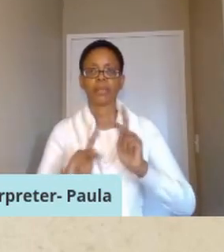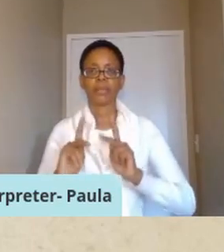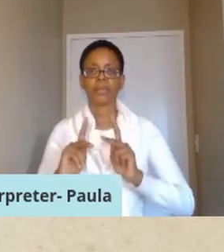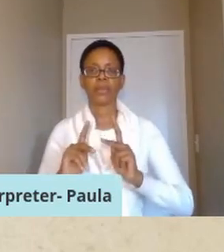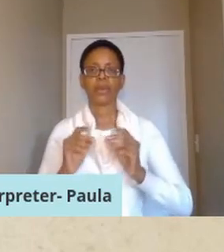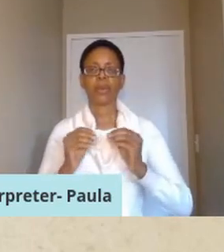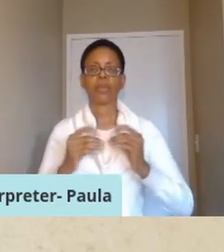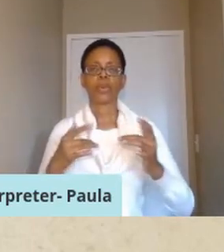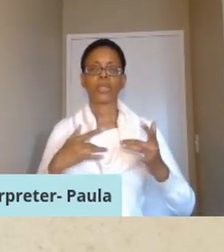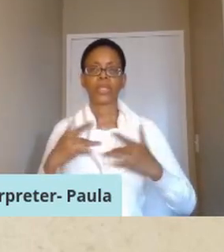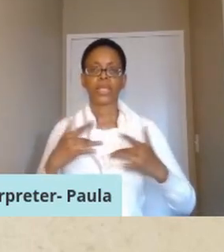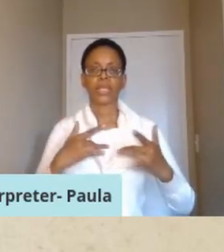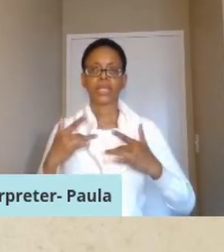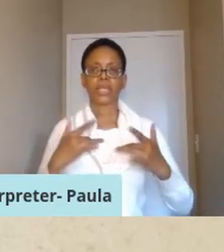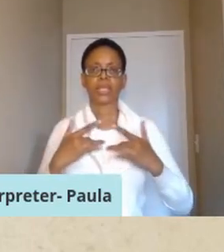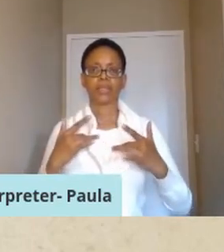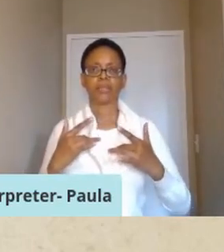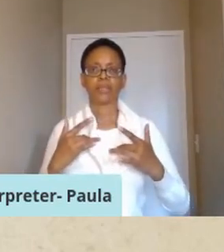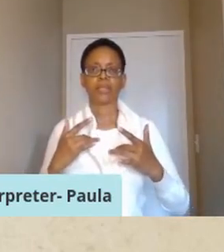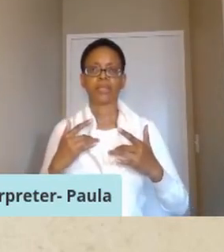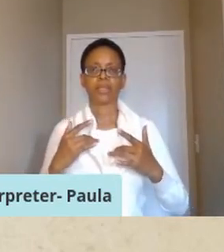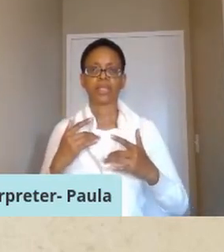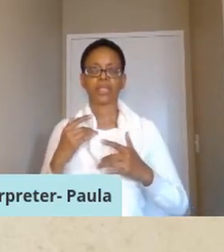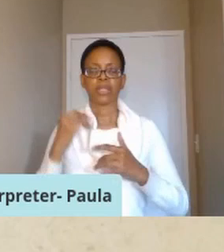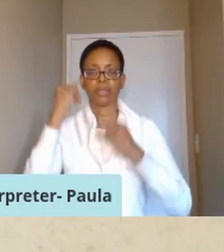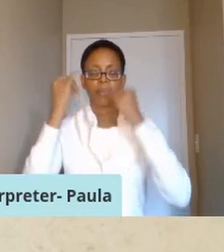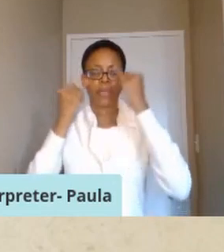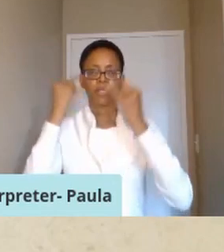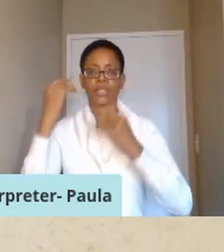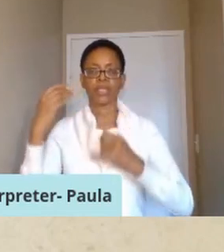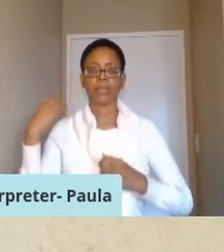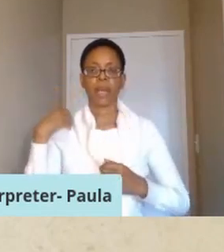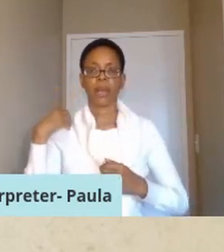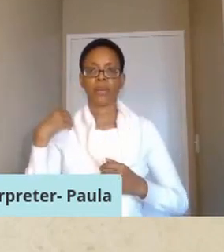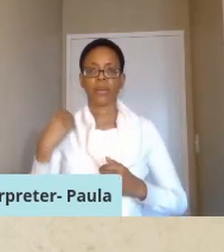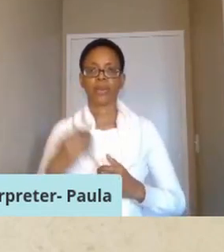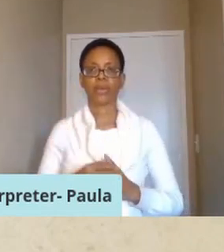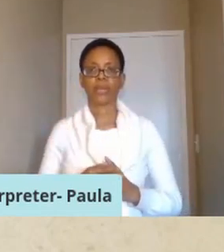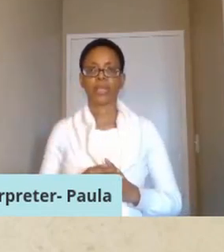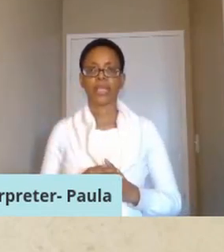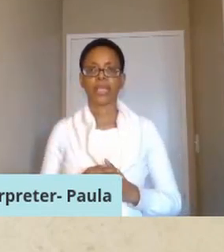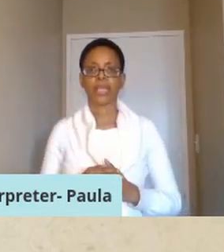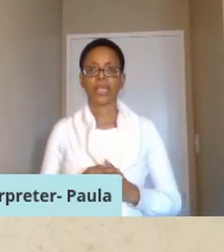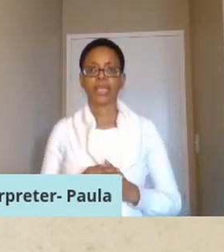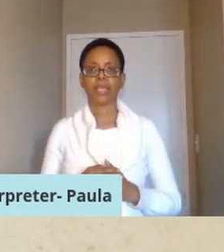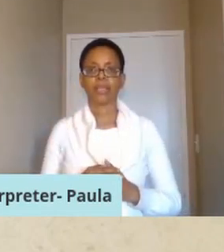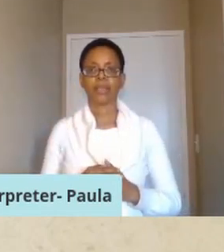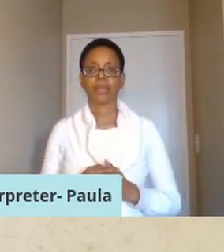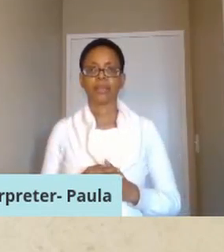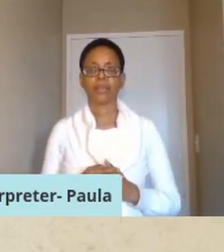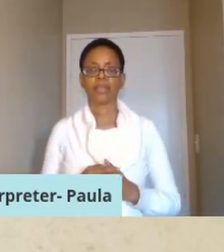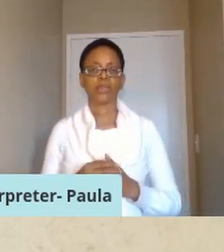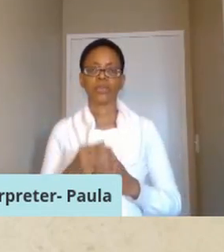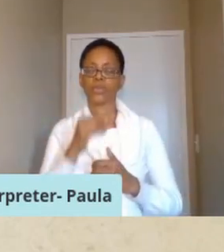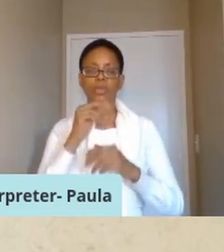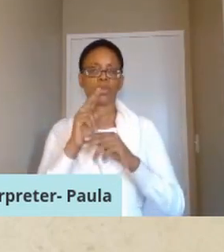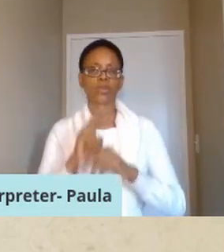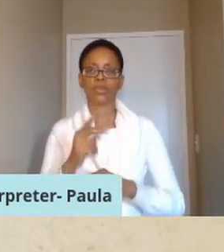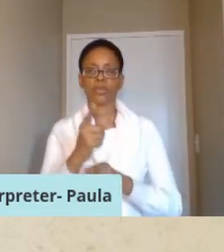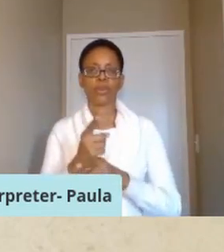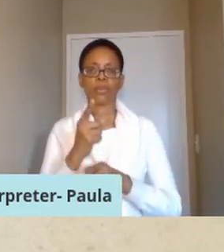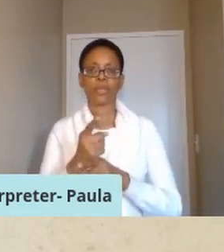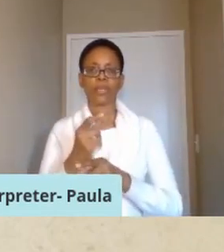sensitive to certain fears and the power of imagination. They are more likely to misuse it, and